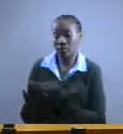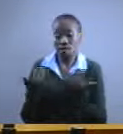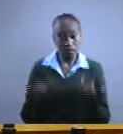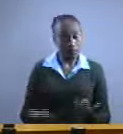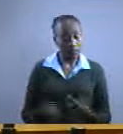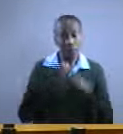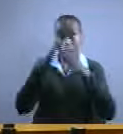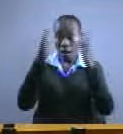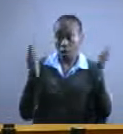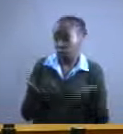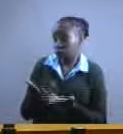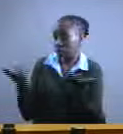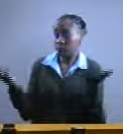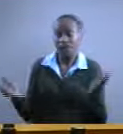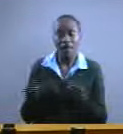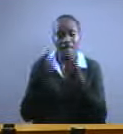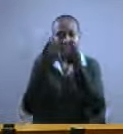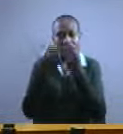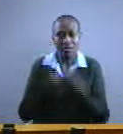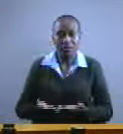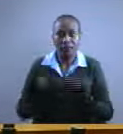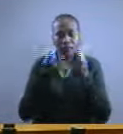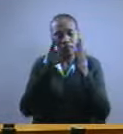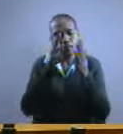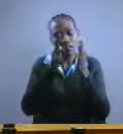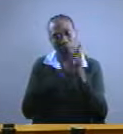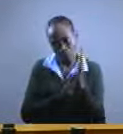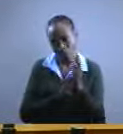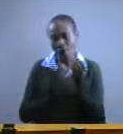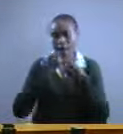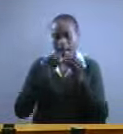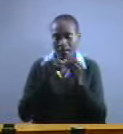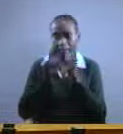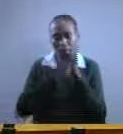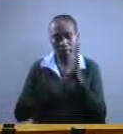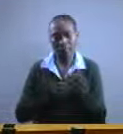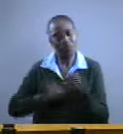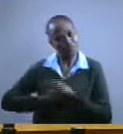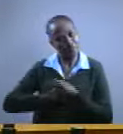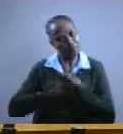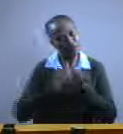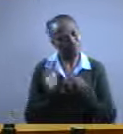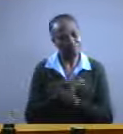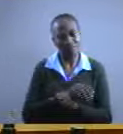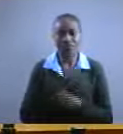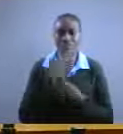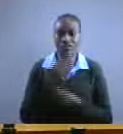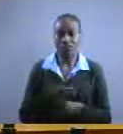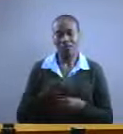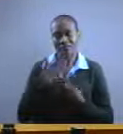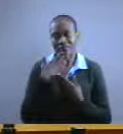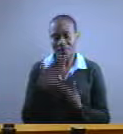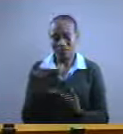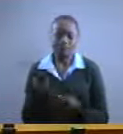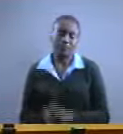Speaker, the Financial Services Law General Amendment Bill for its support. Ke a leboga, baya danki.